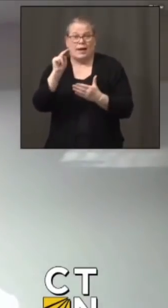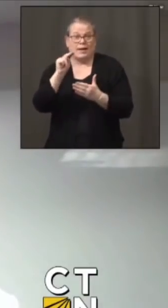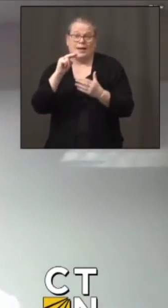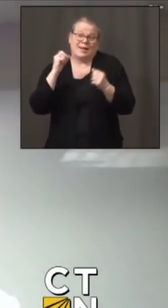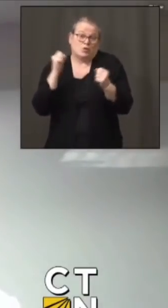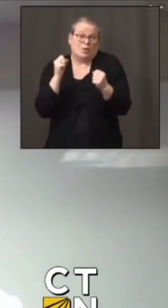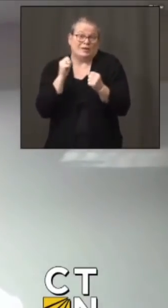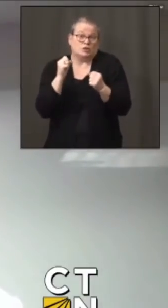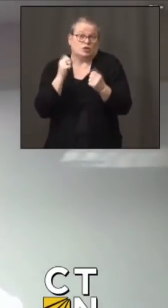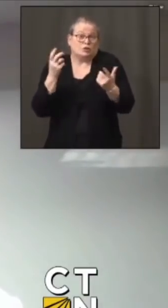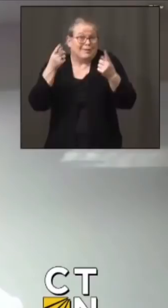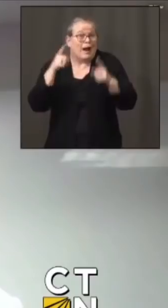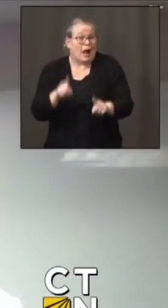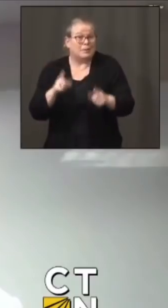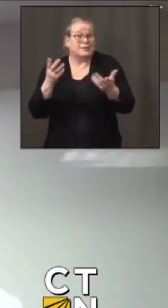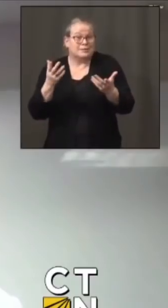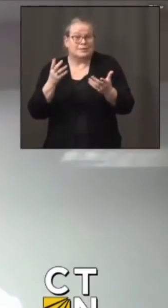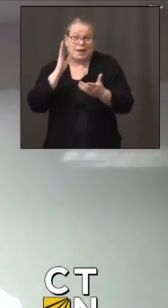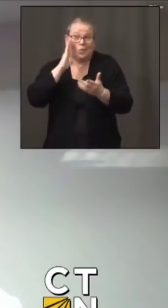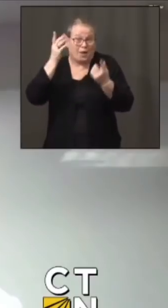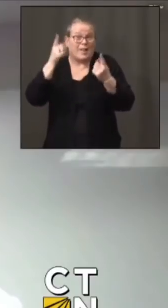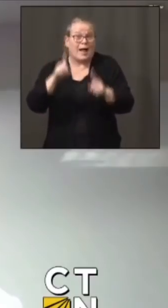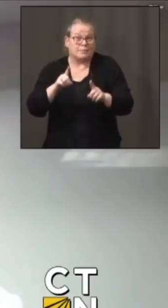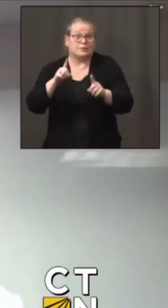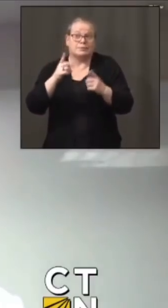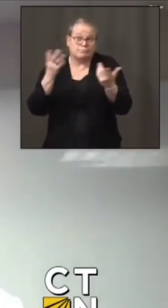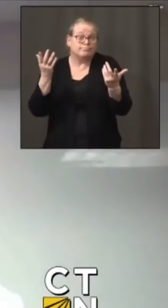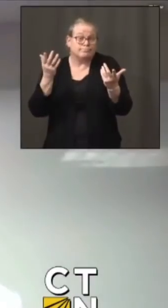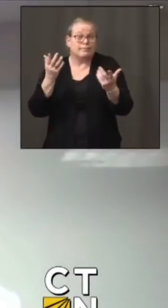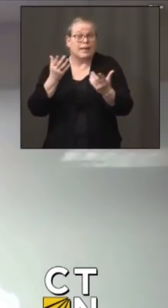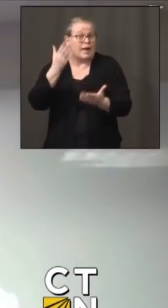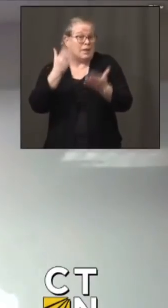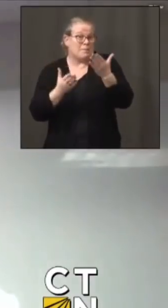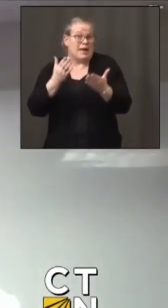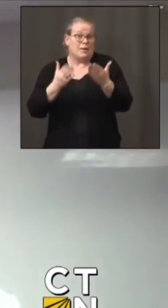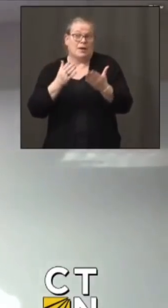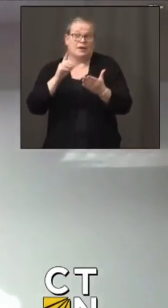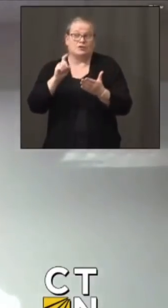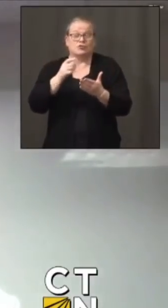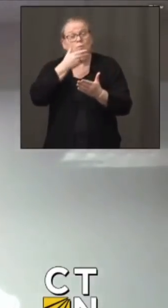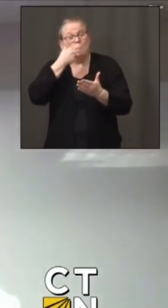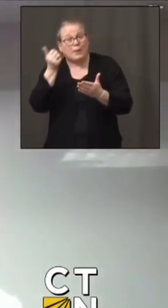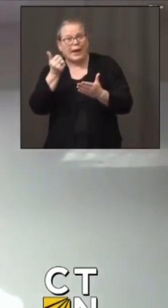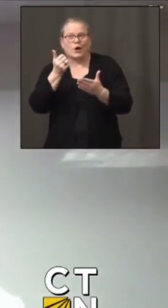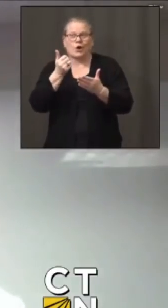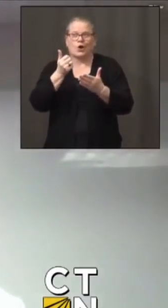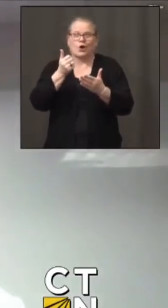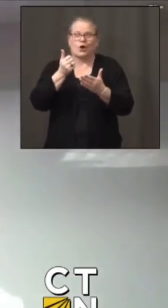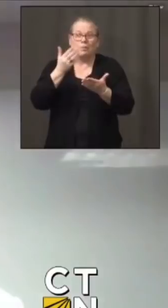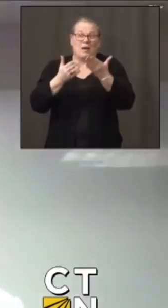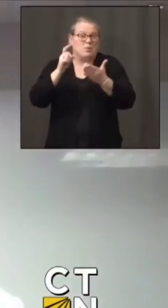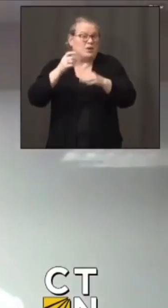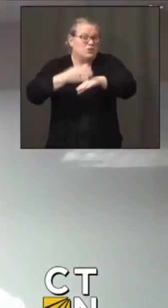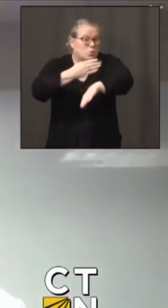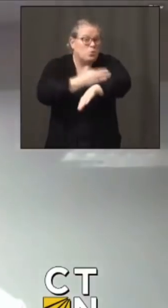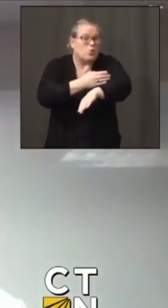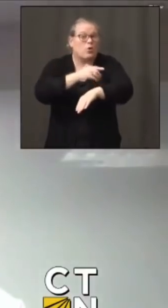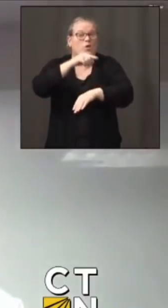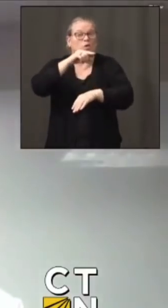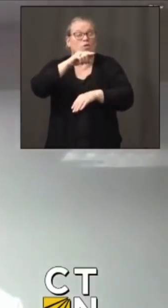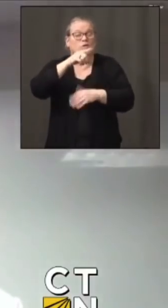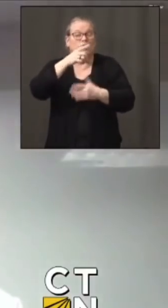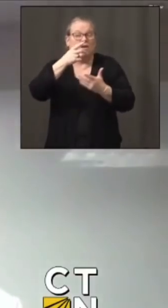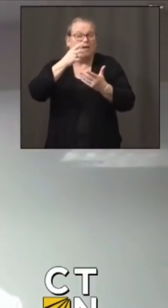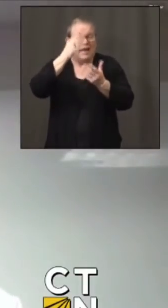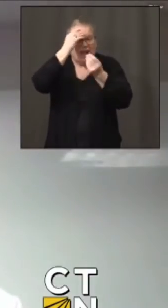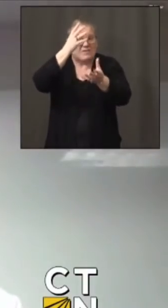This could happen. And we probably should do a better job in setting out some Q&As and some information specifically to this.